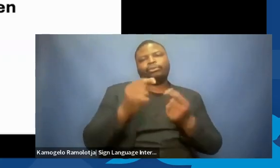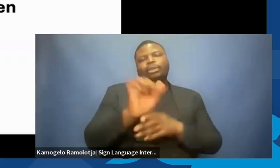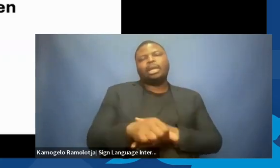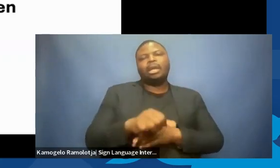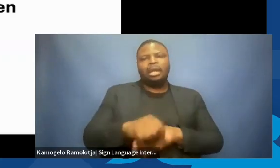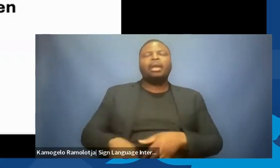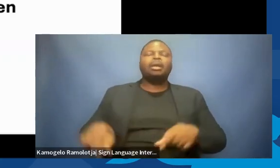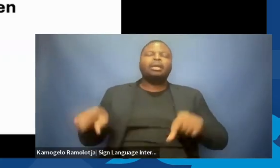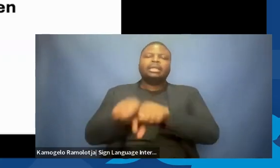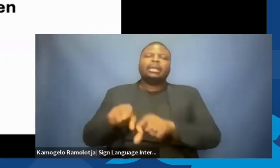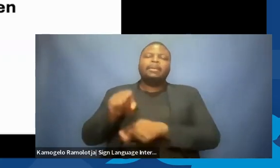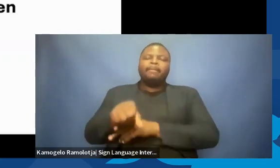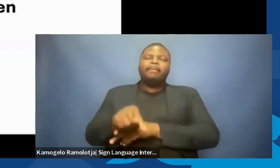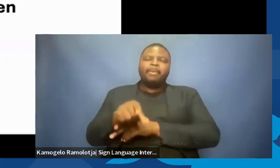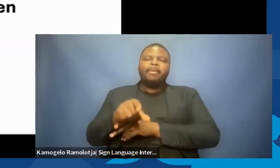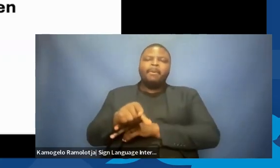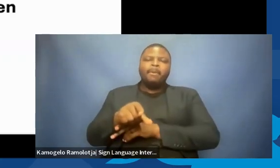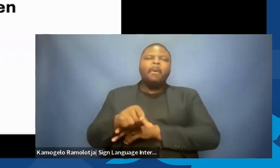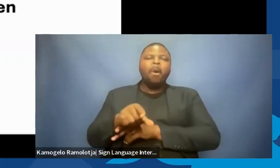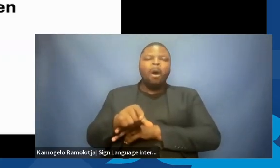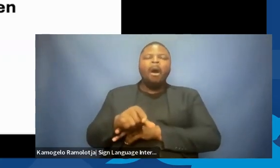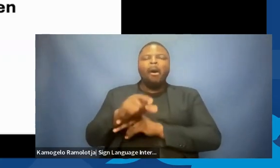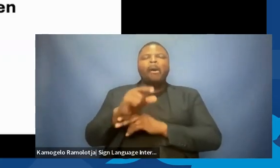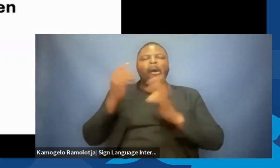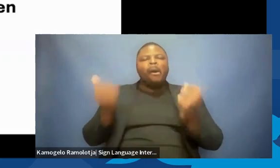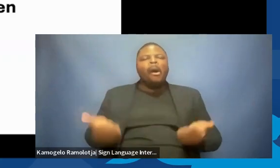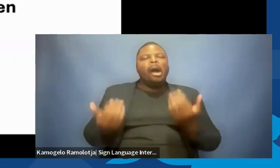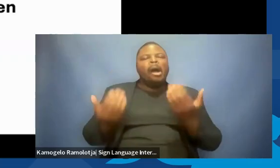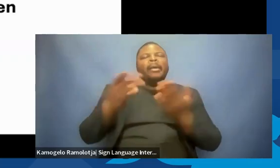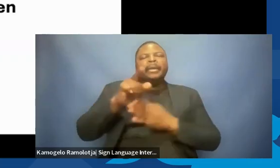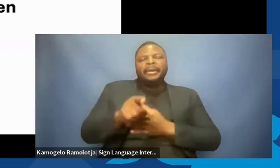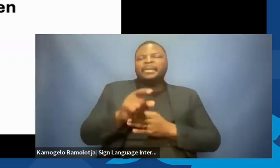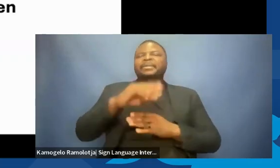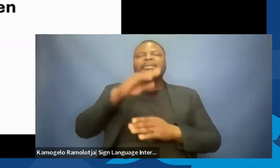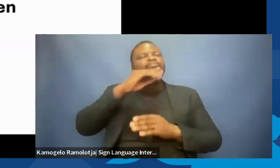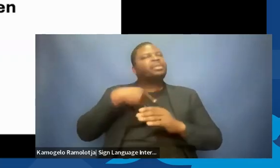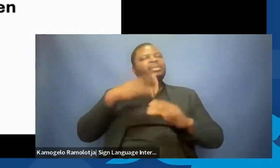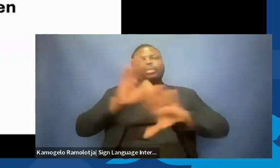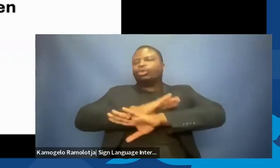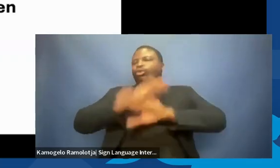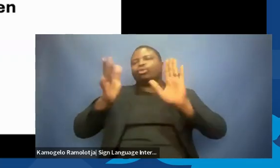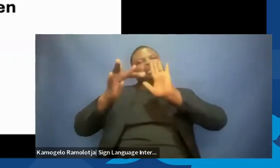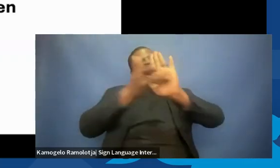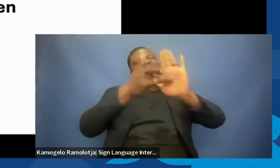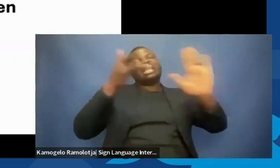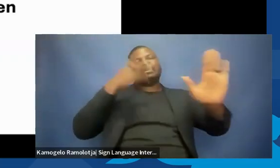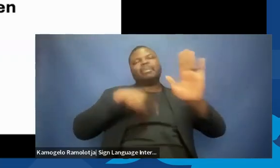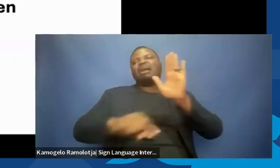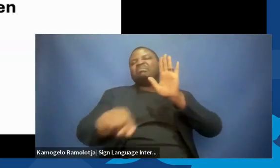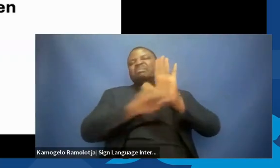future professionals who are sensitized to the realities of working with a vulnerable and marginalized